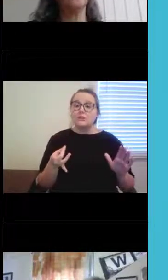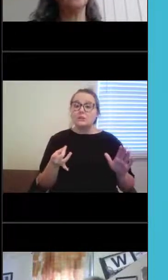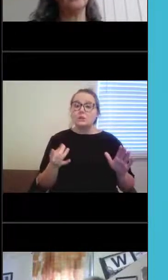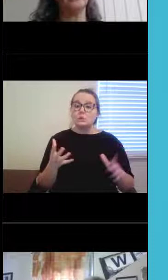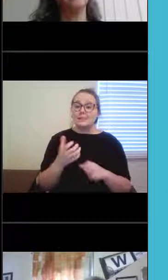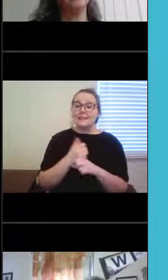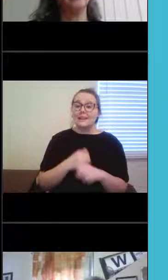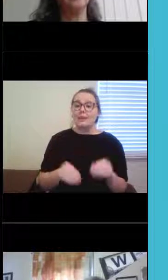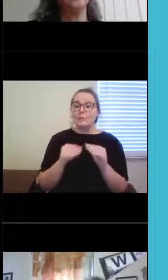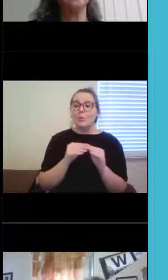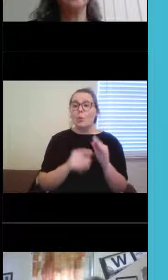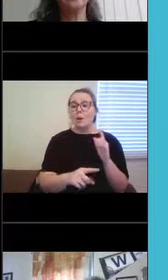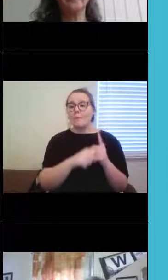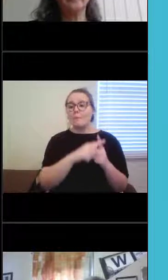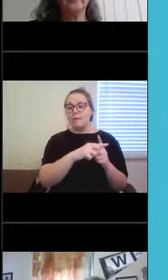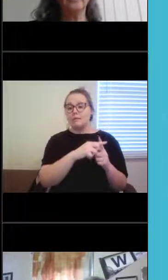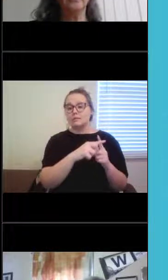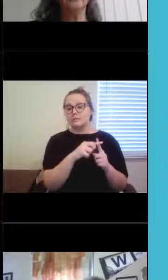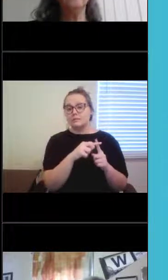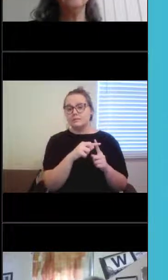receiving more of the positive